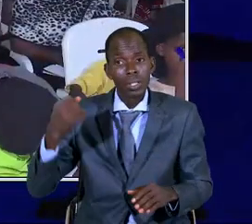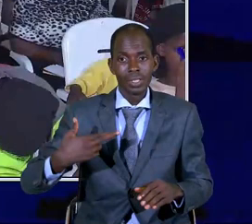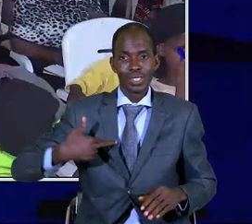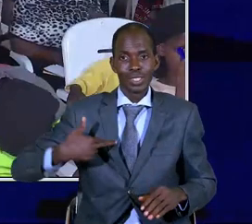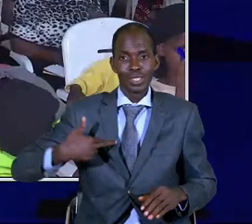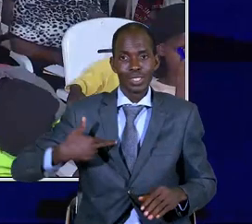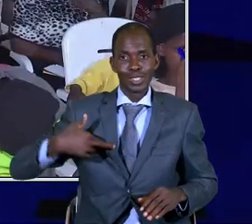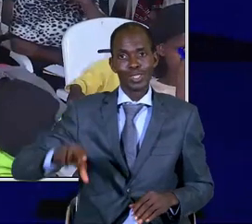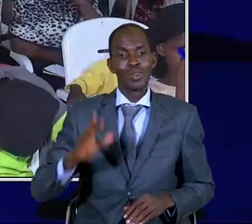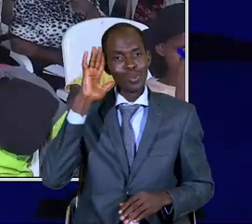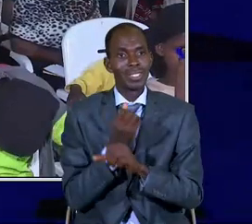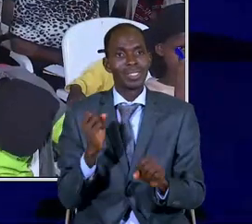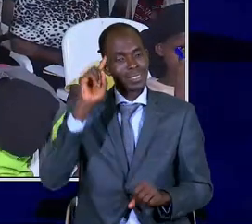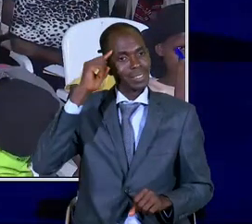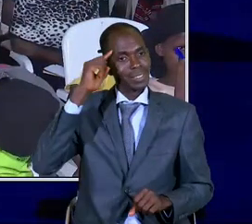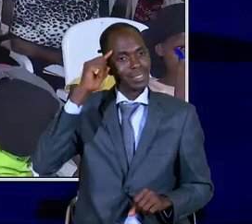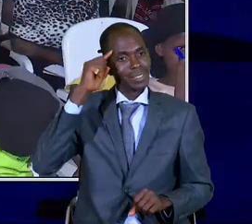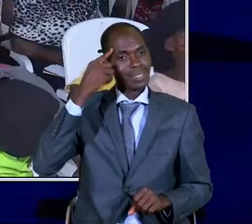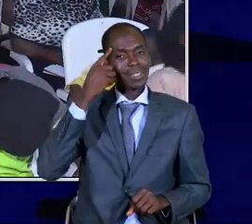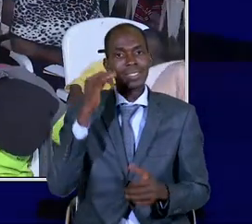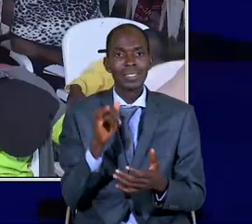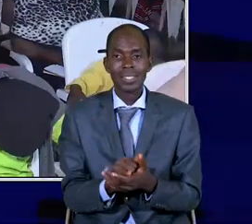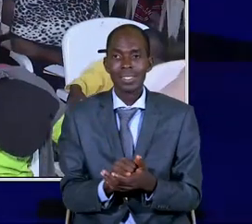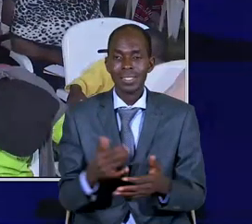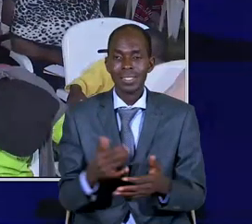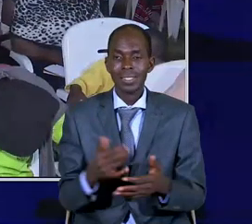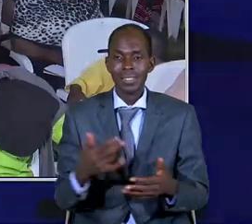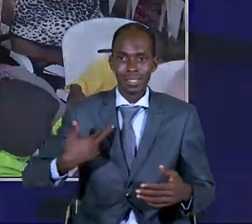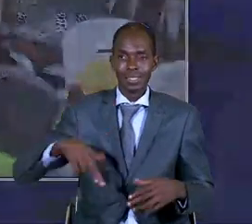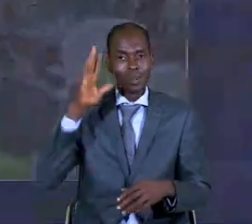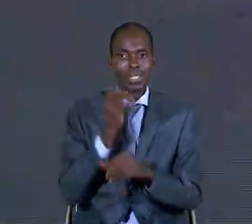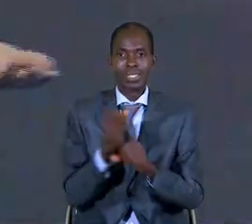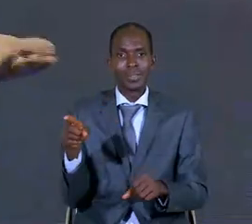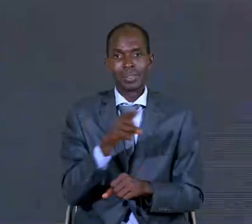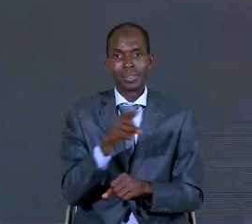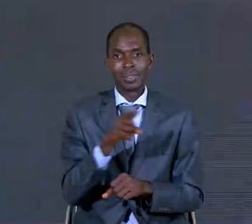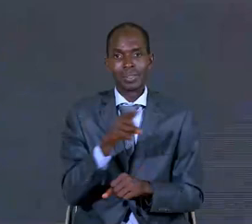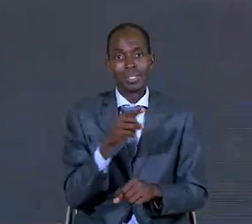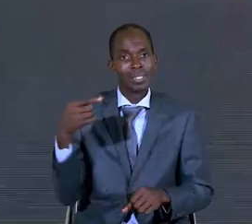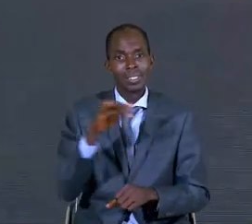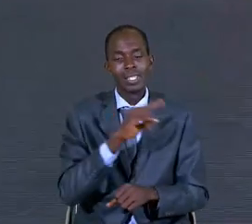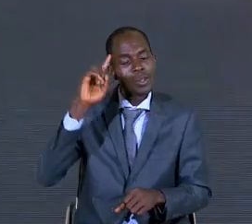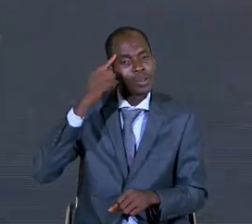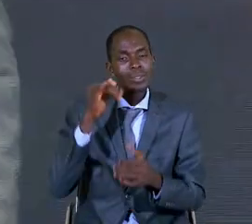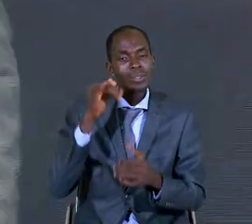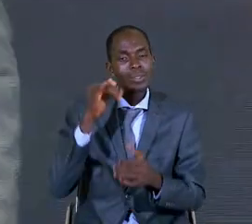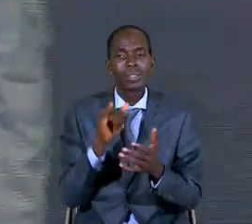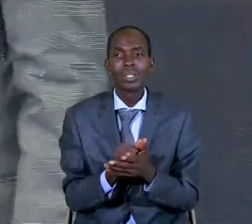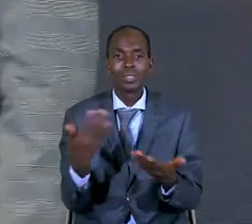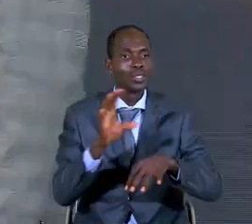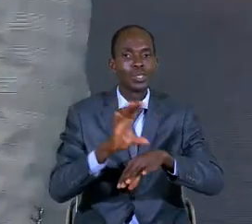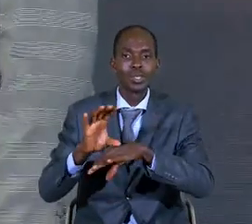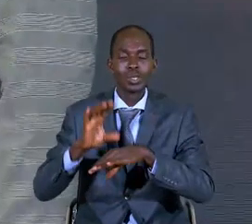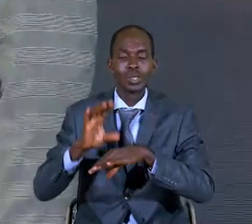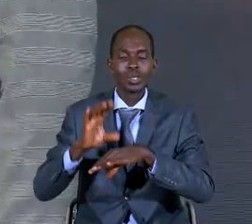them. They thought Christianity will save them. They thought denomination will save them.